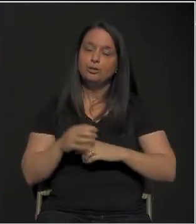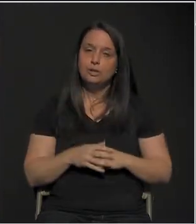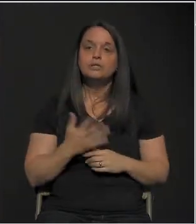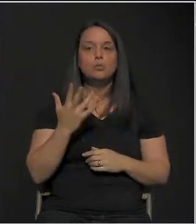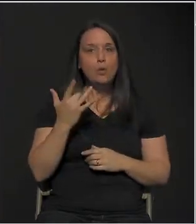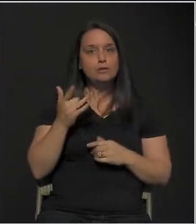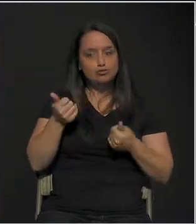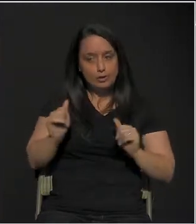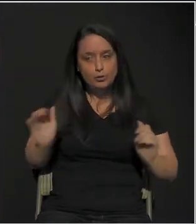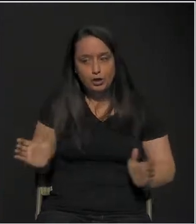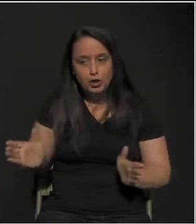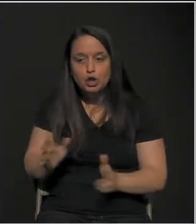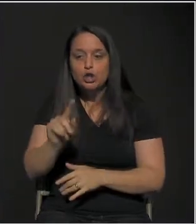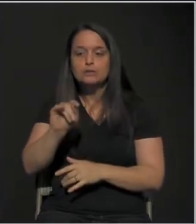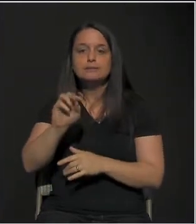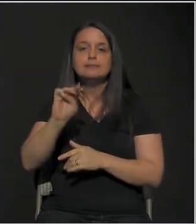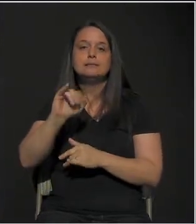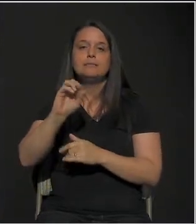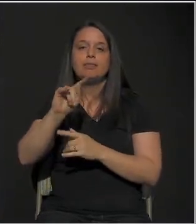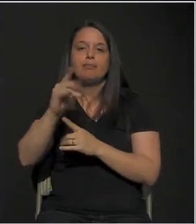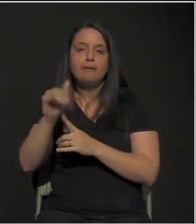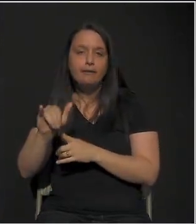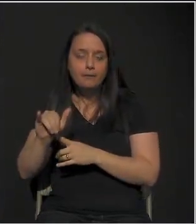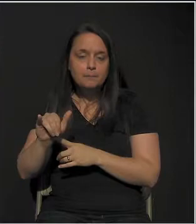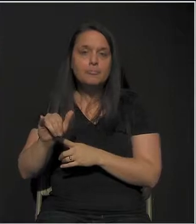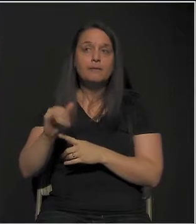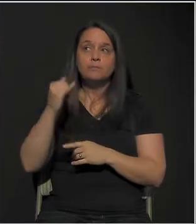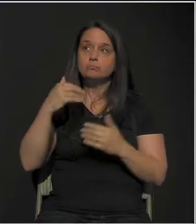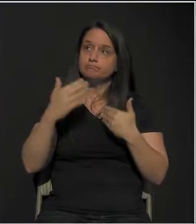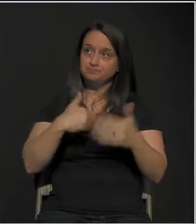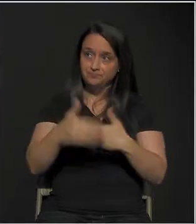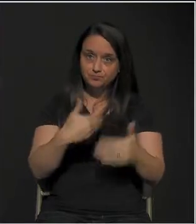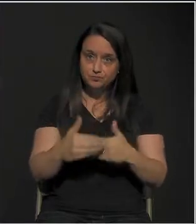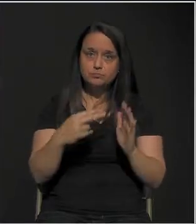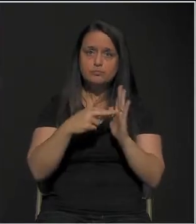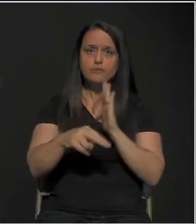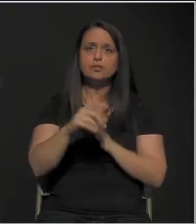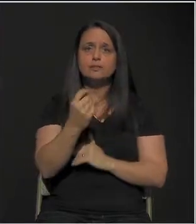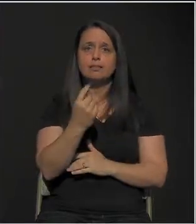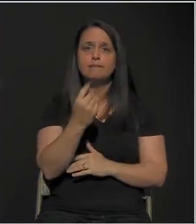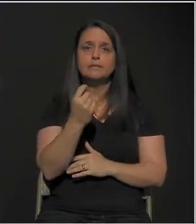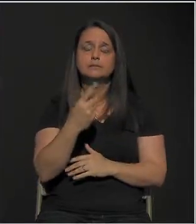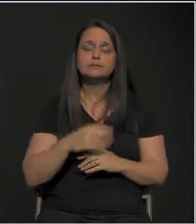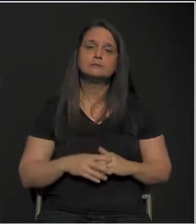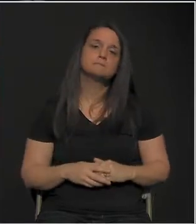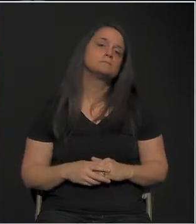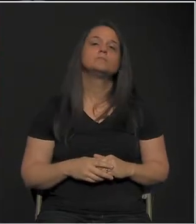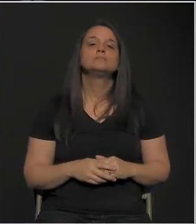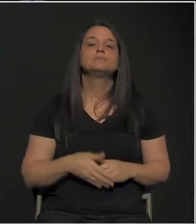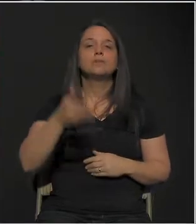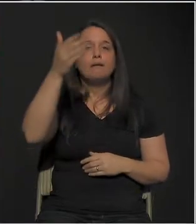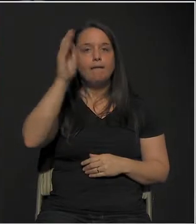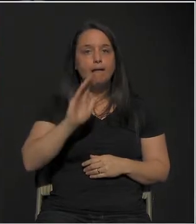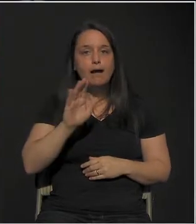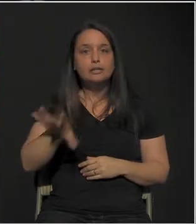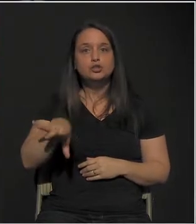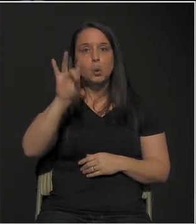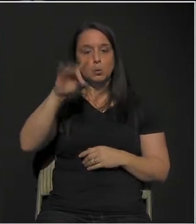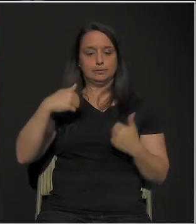trying to encourage Timothy. In fact, he continues to talk about this. If we keep rolling through the text, let's go to verse 11 now. God chose